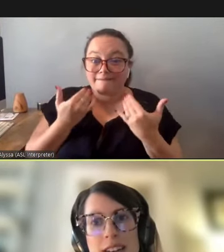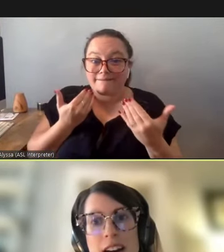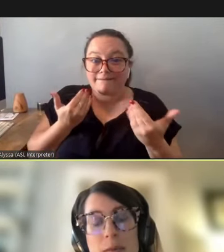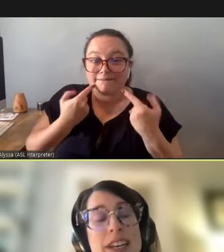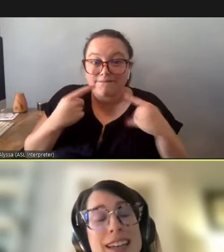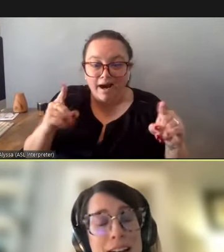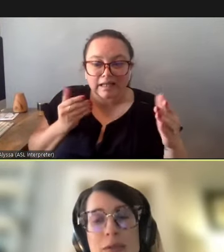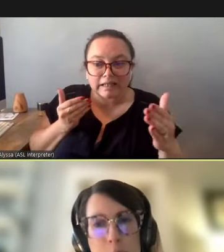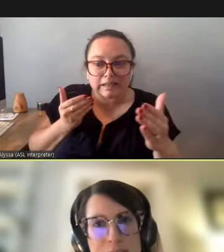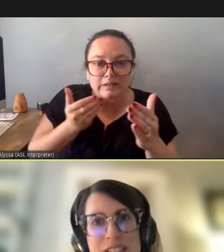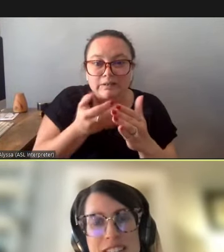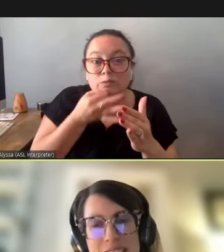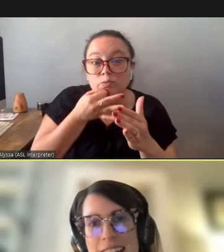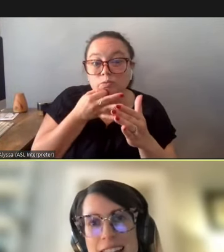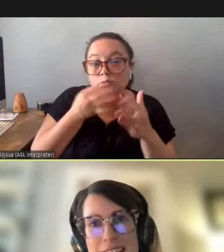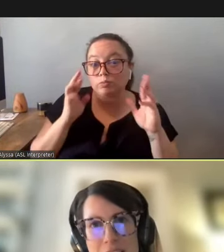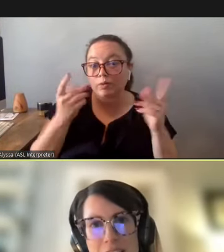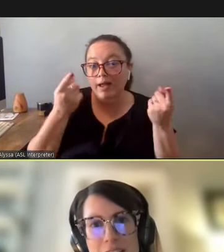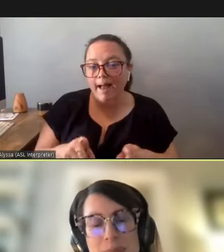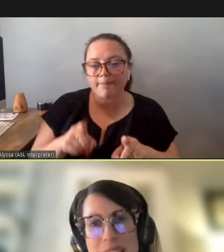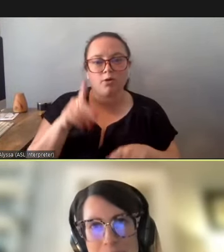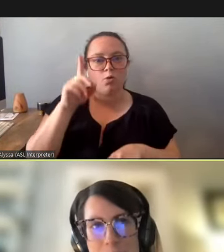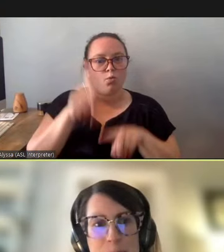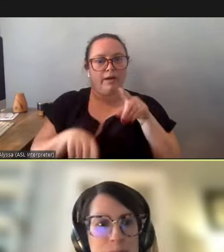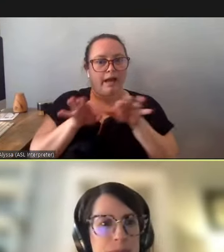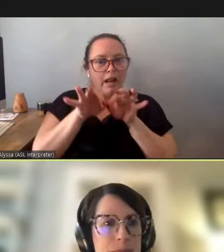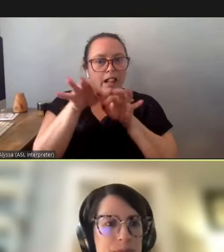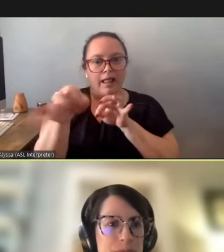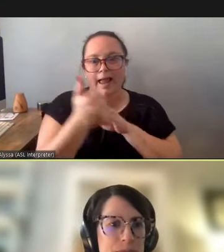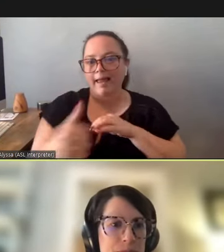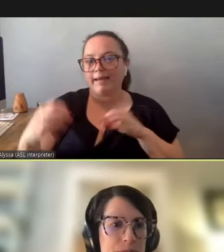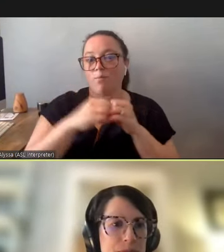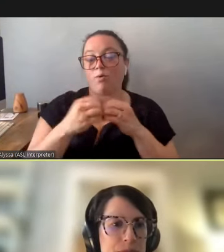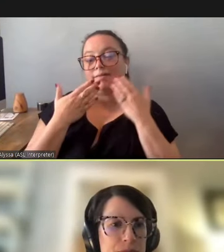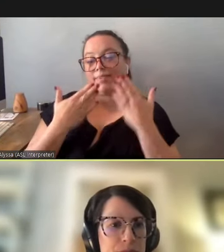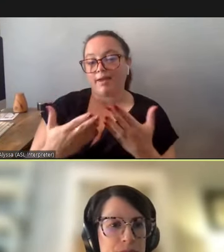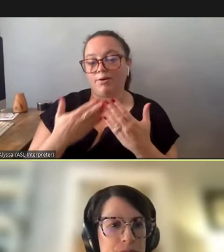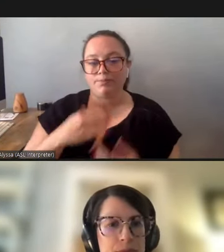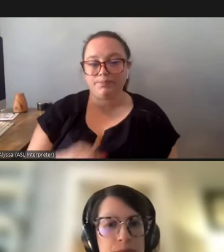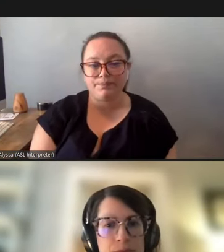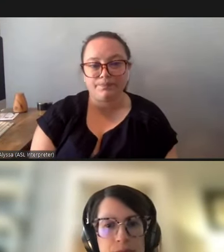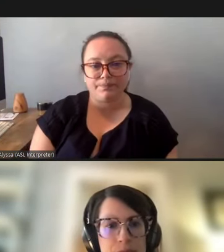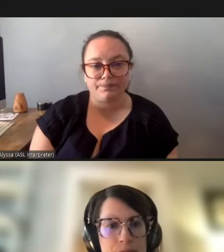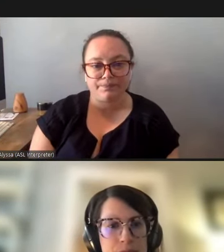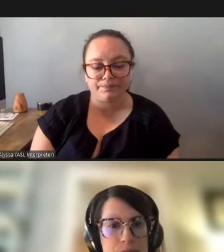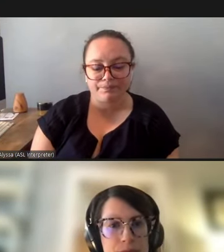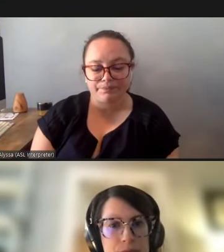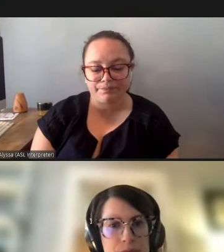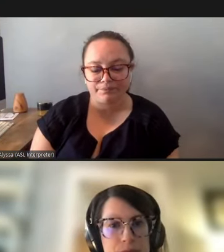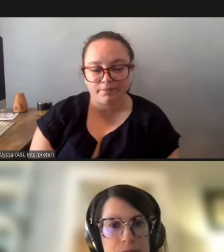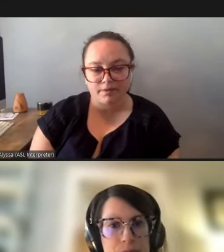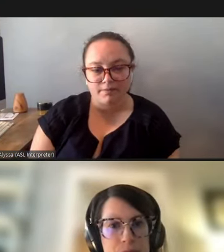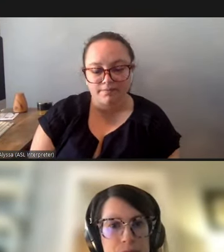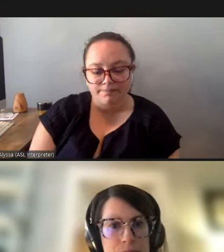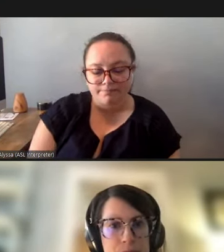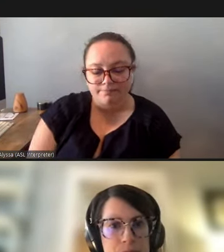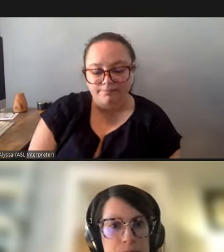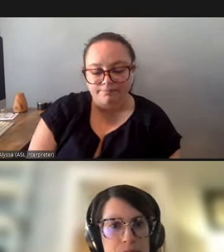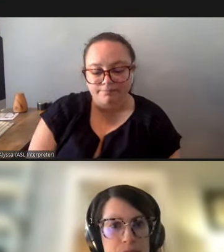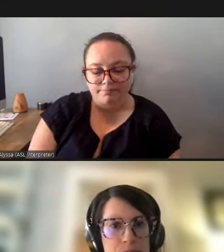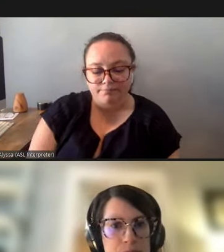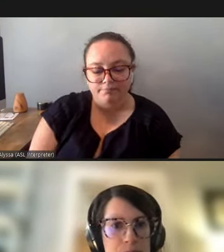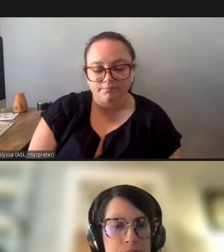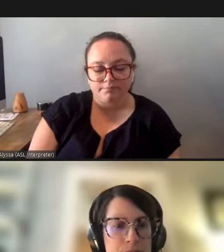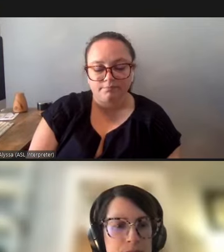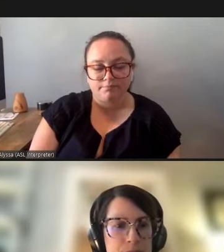We cannot afford to delay any longer. Thank you. Thank you. The next speaker is